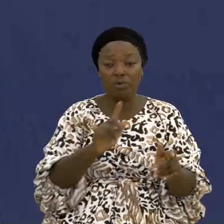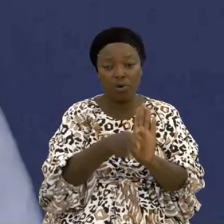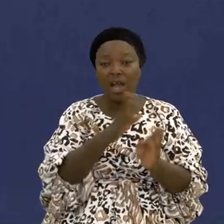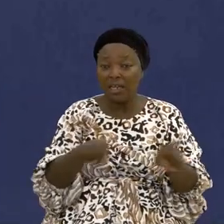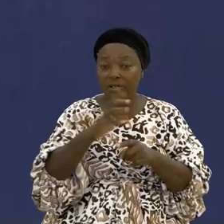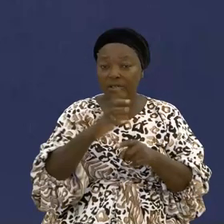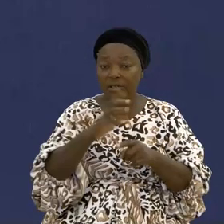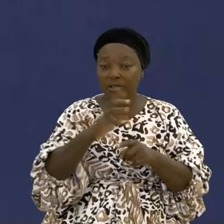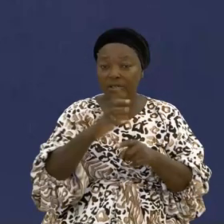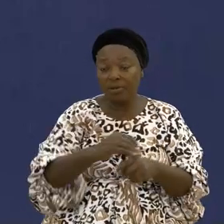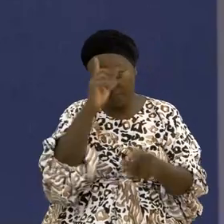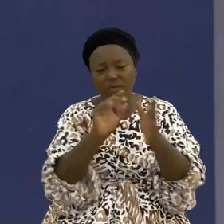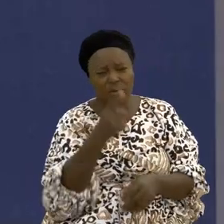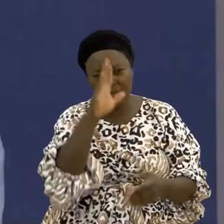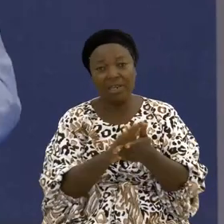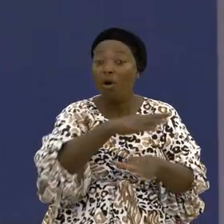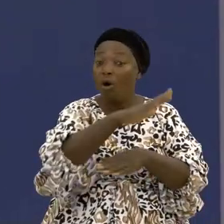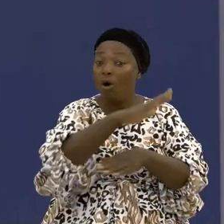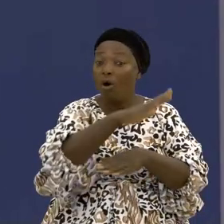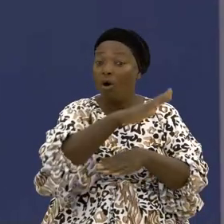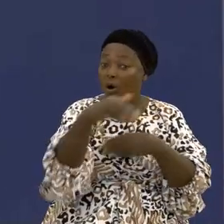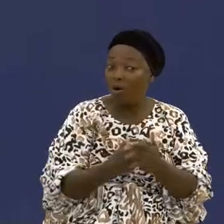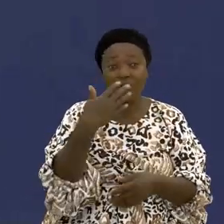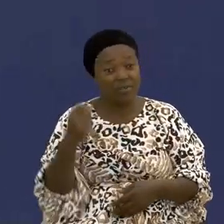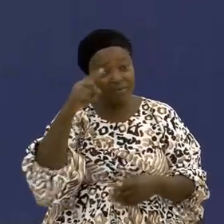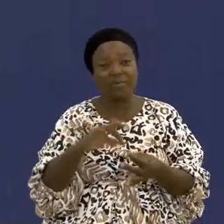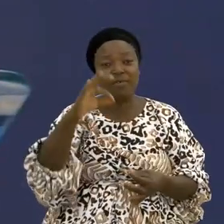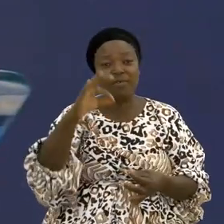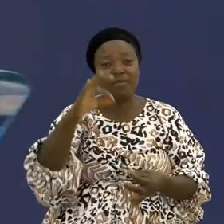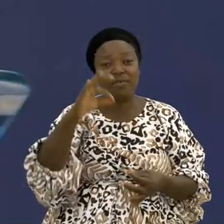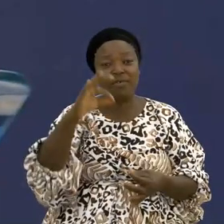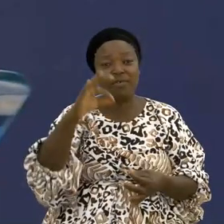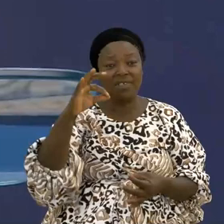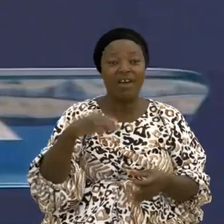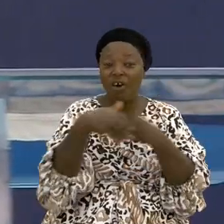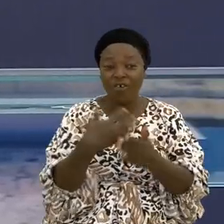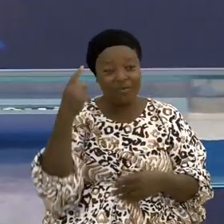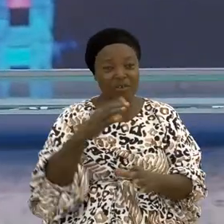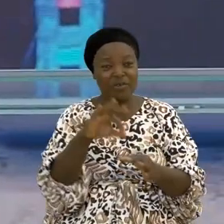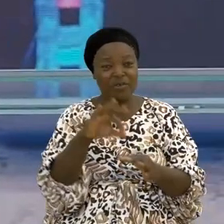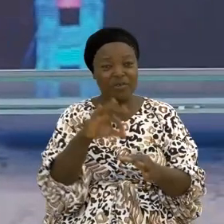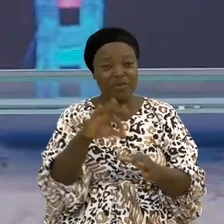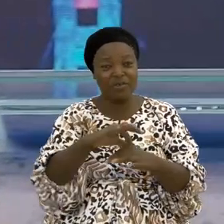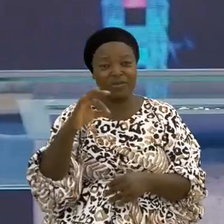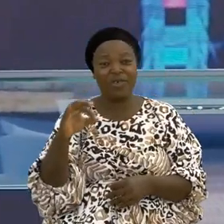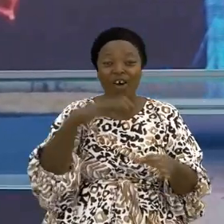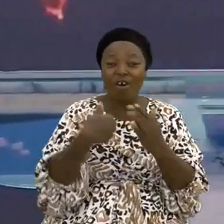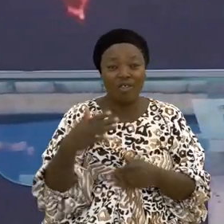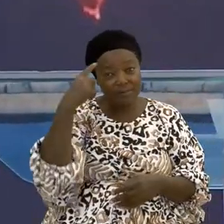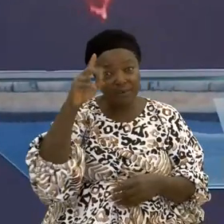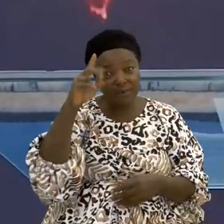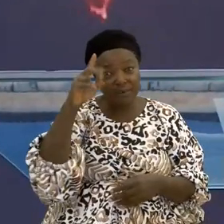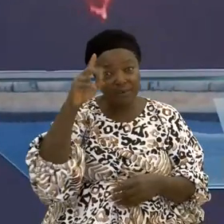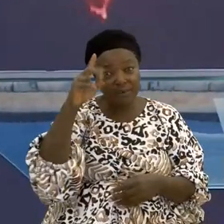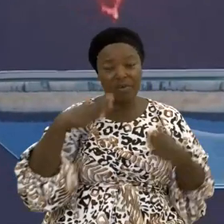believe, only believe, all things for your spirit, all things for your soul, all things for